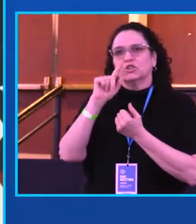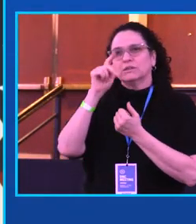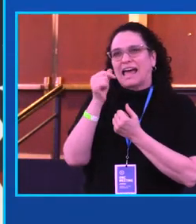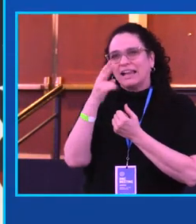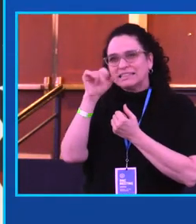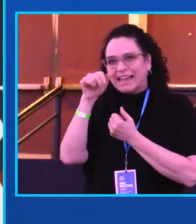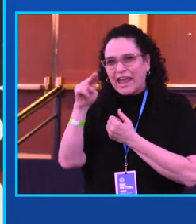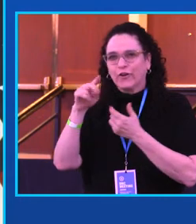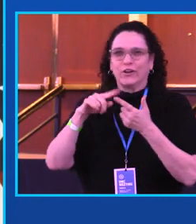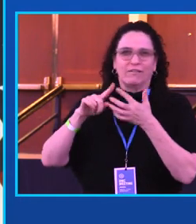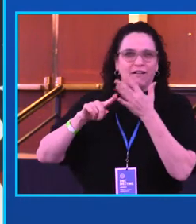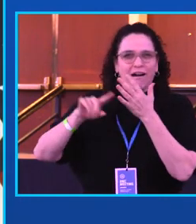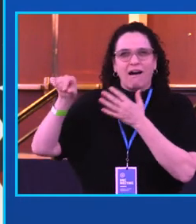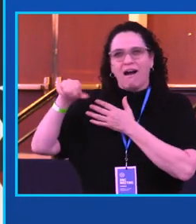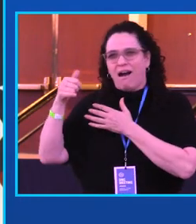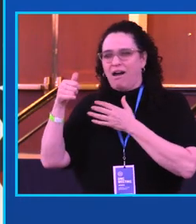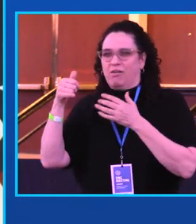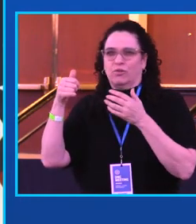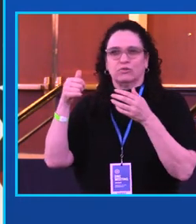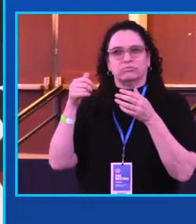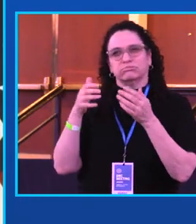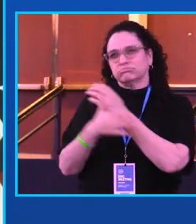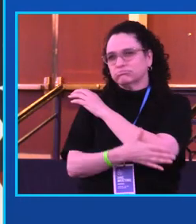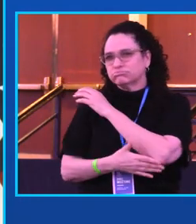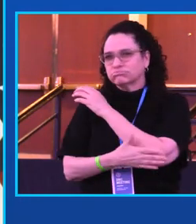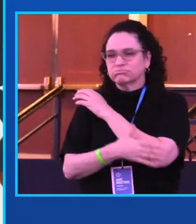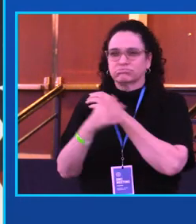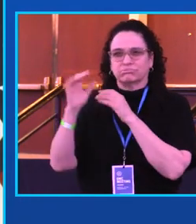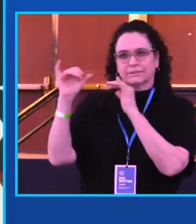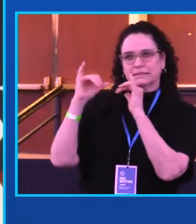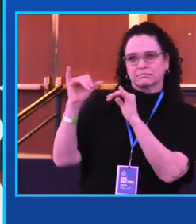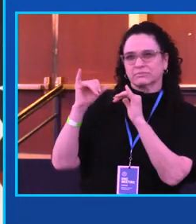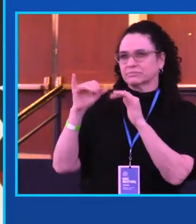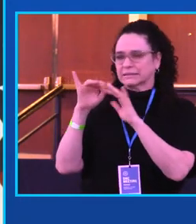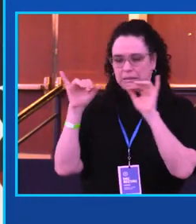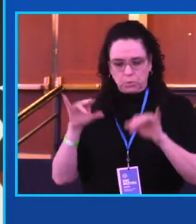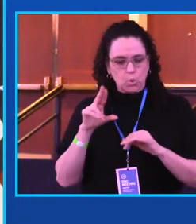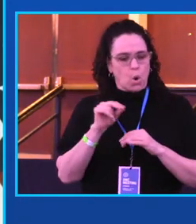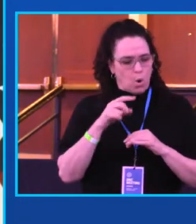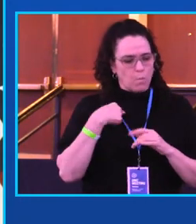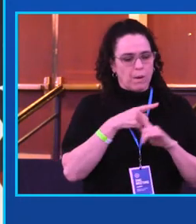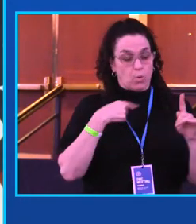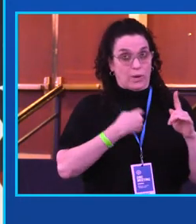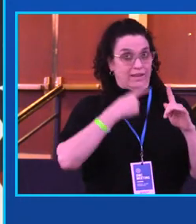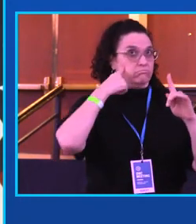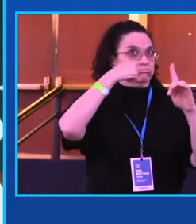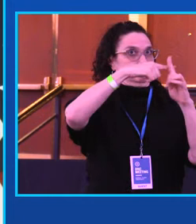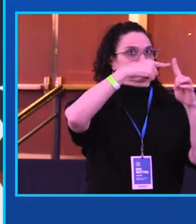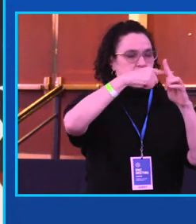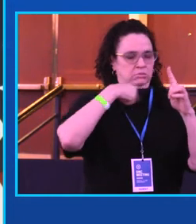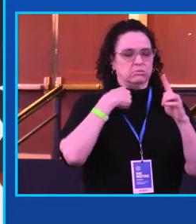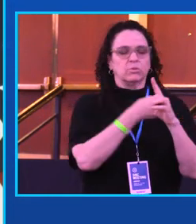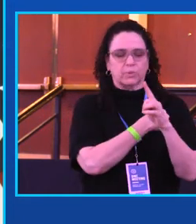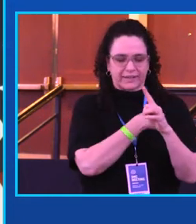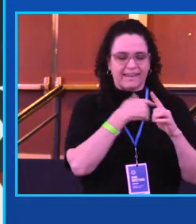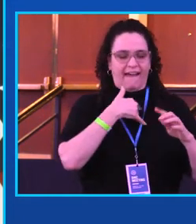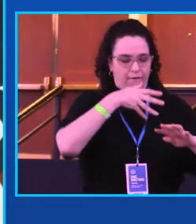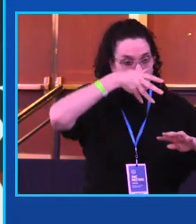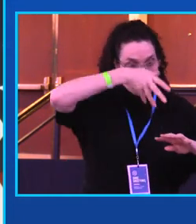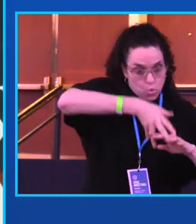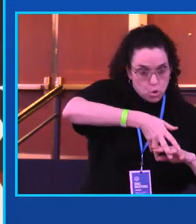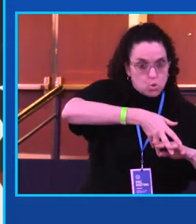we reject optimism as the basis of our future political possibilities because optimism is rooted in a sense